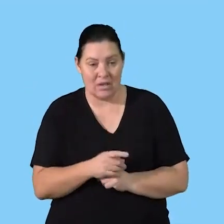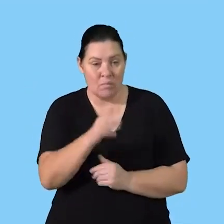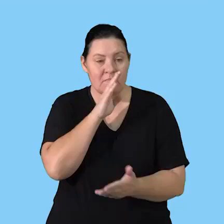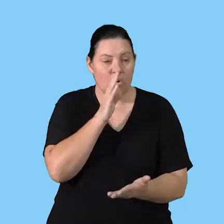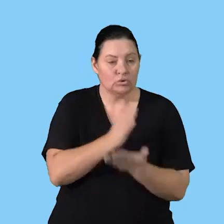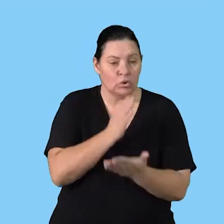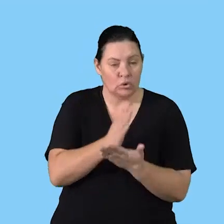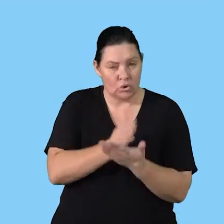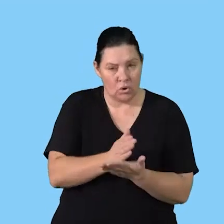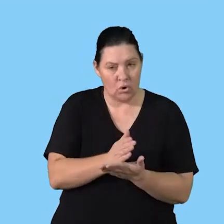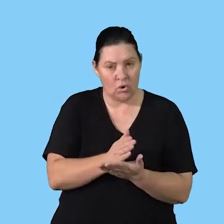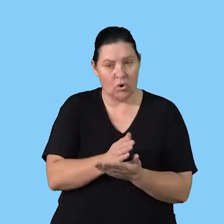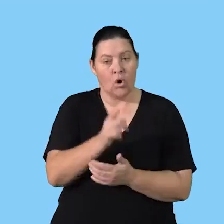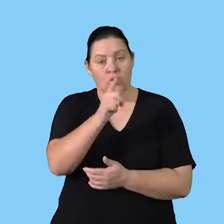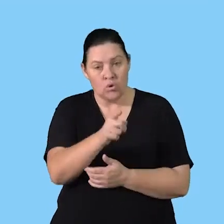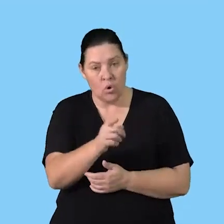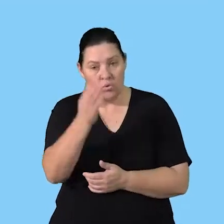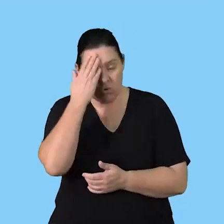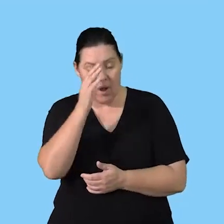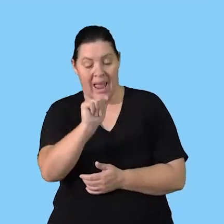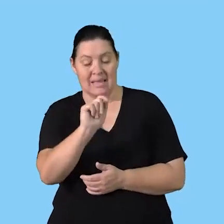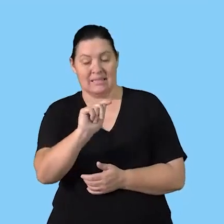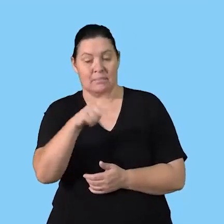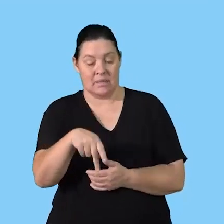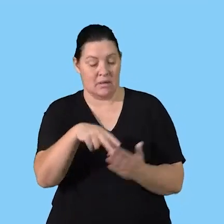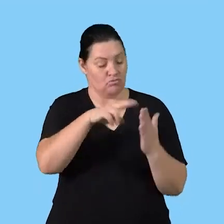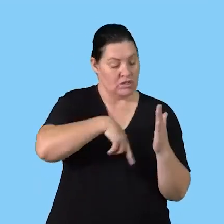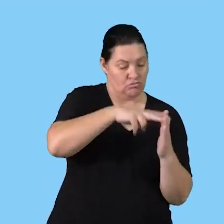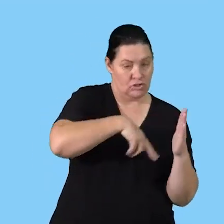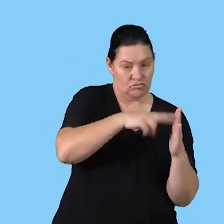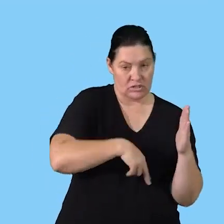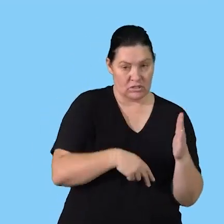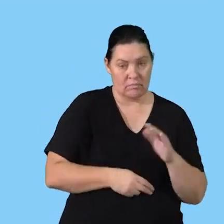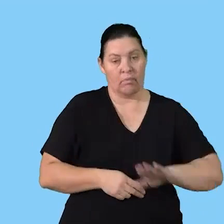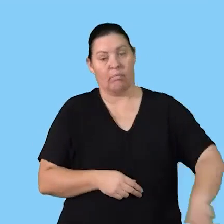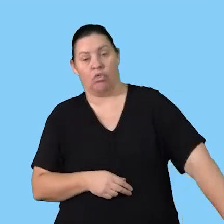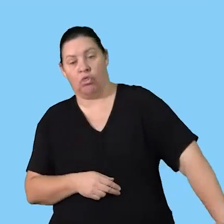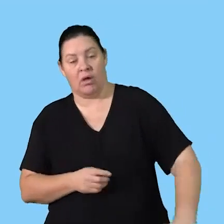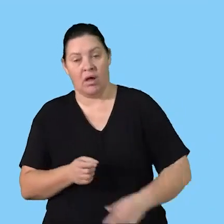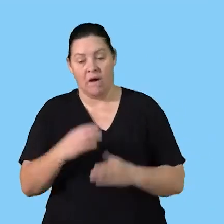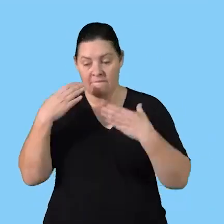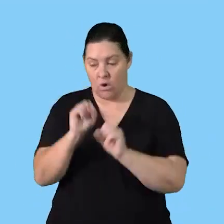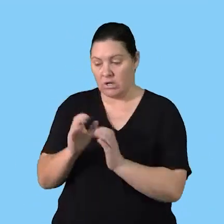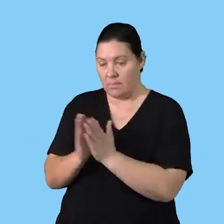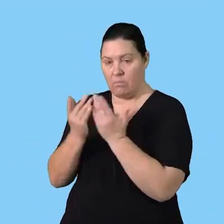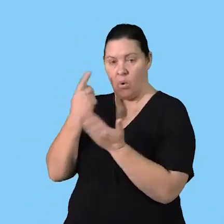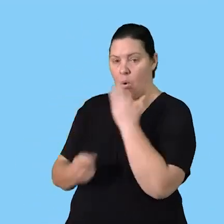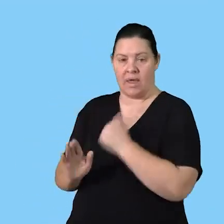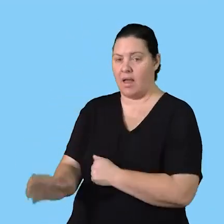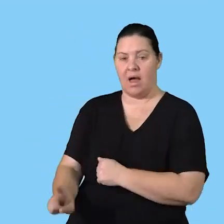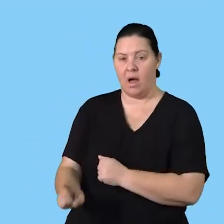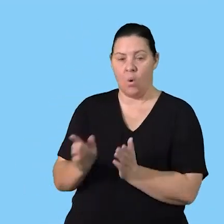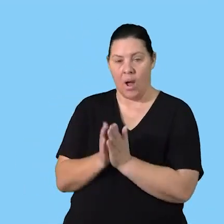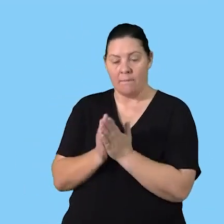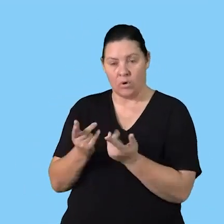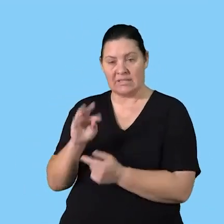make sure that you use your annual teaching plan continuously. Don't put it away and focus on your textbook, because